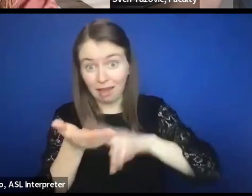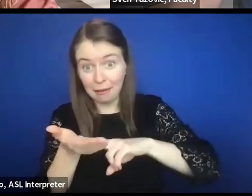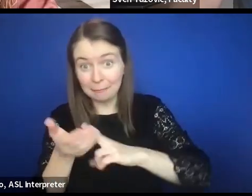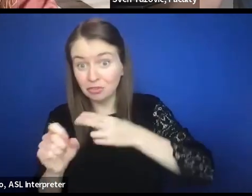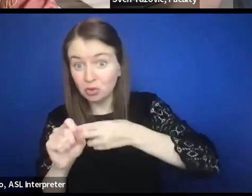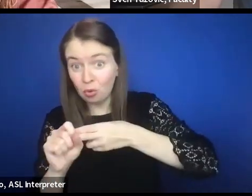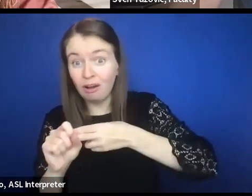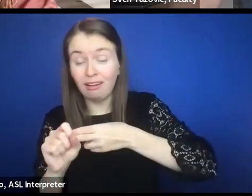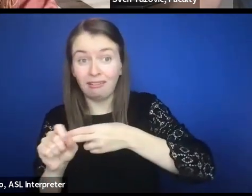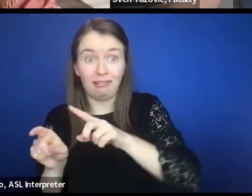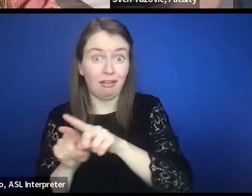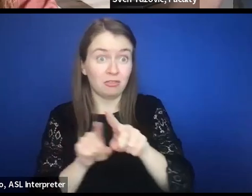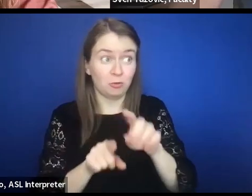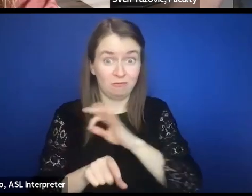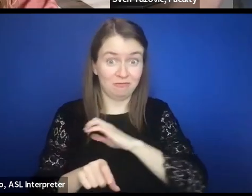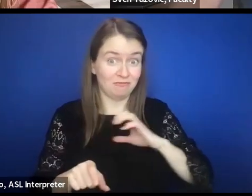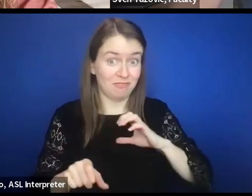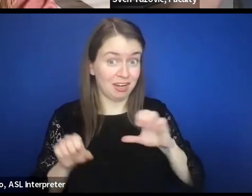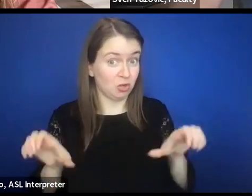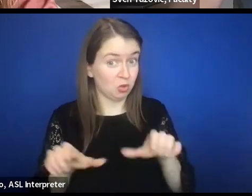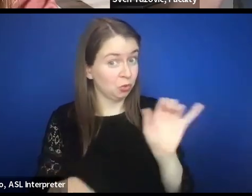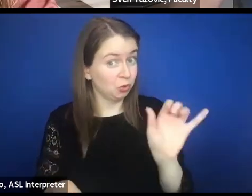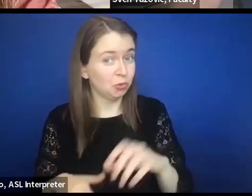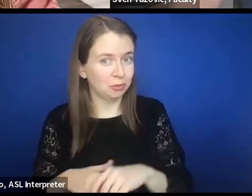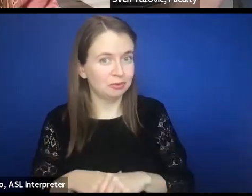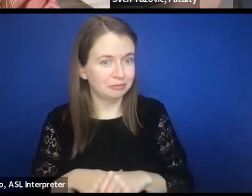and even that faculty can do as well.